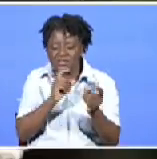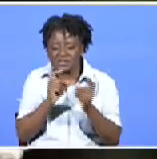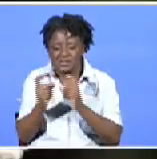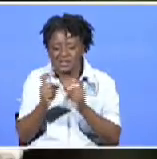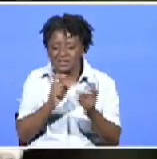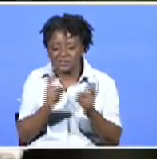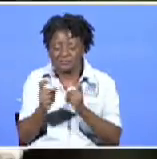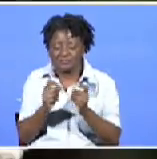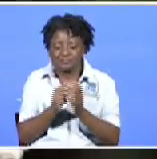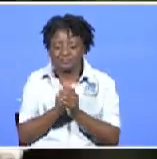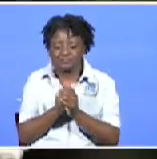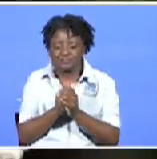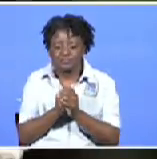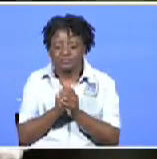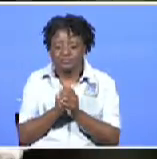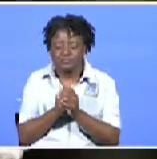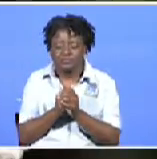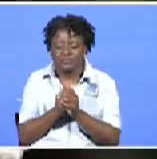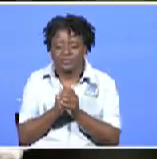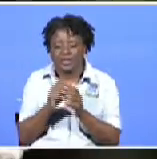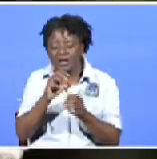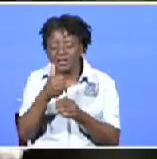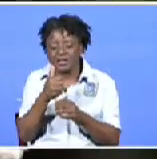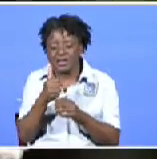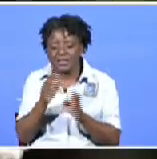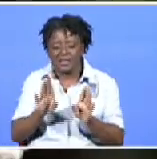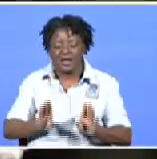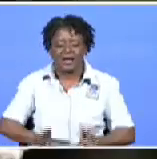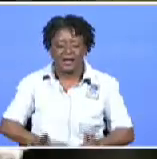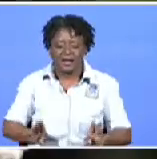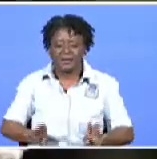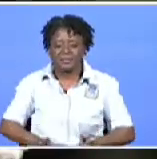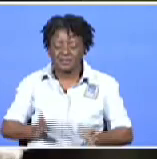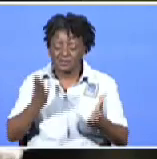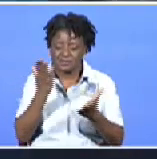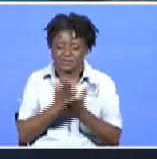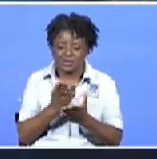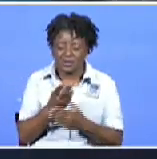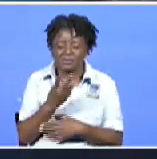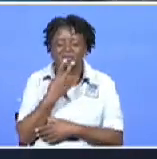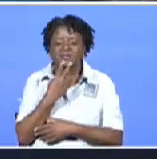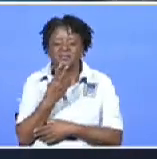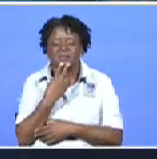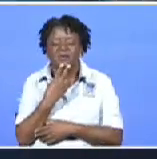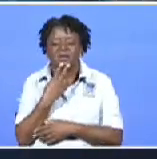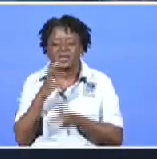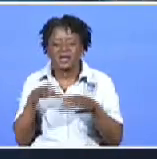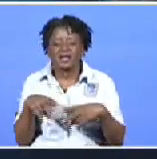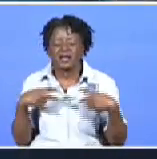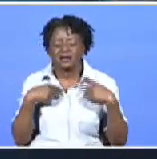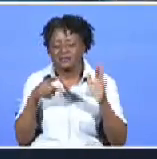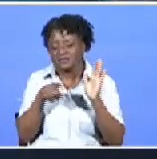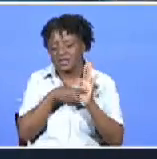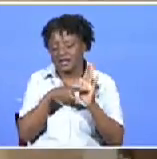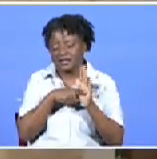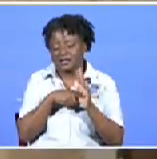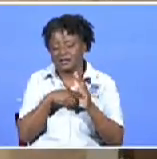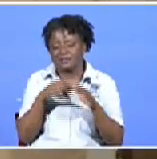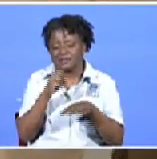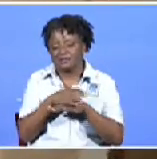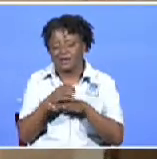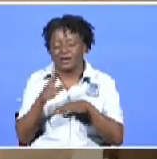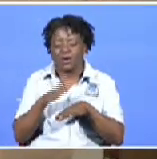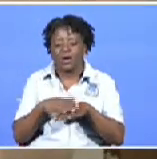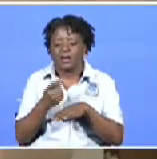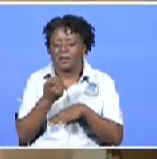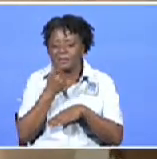state. Another habit to kick is smoking. Research shows that this could have negative effects on the mouth and or lungs. Crawford